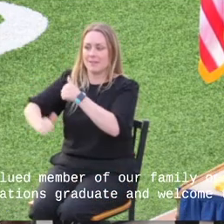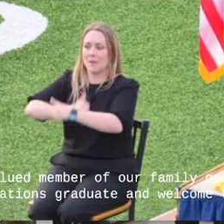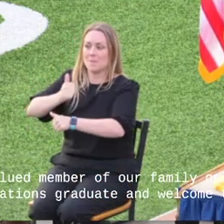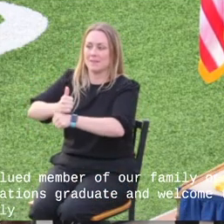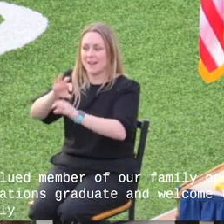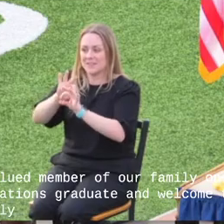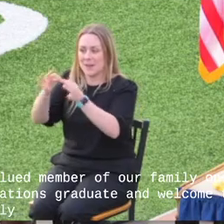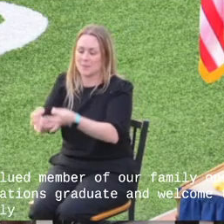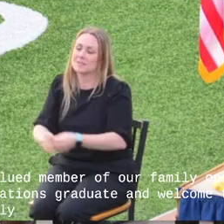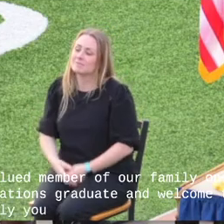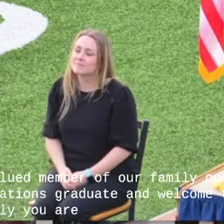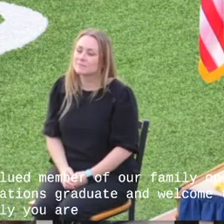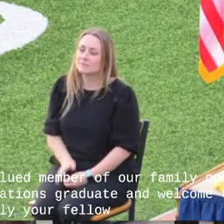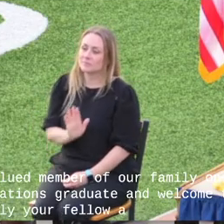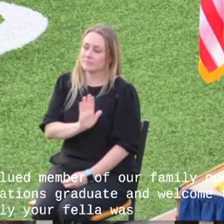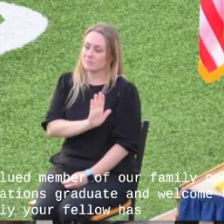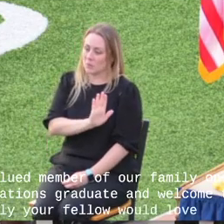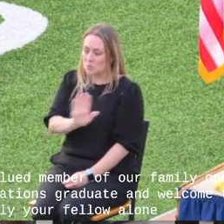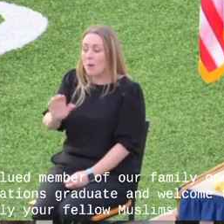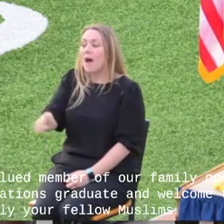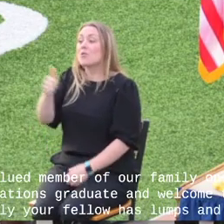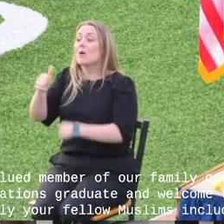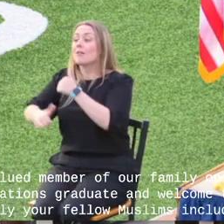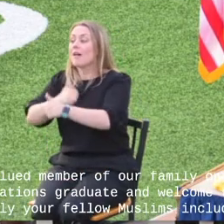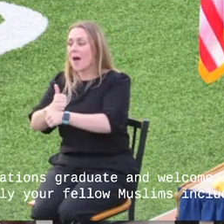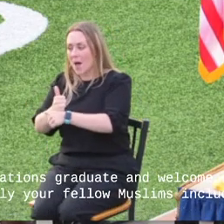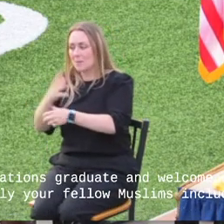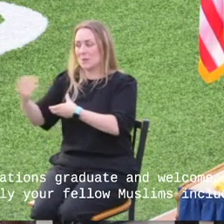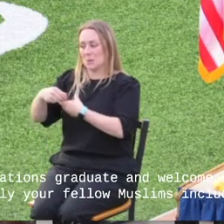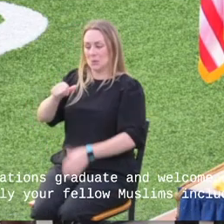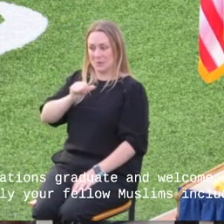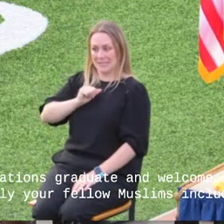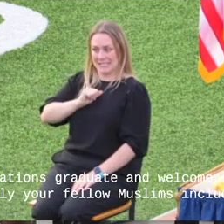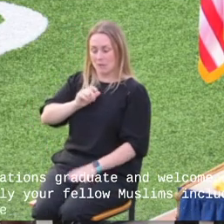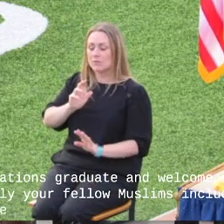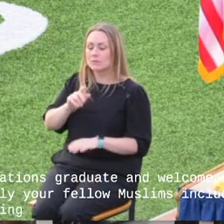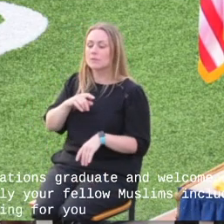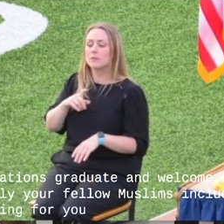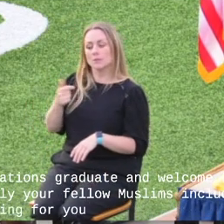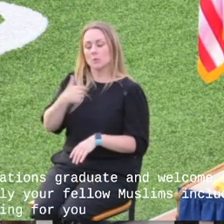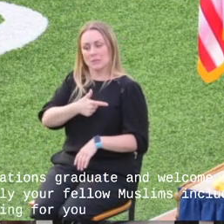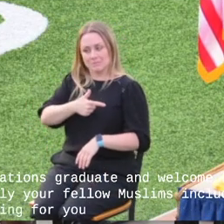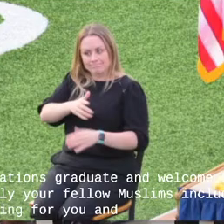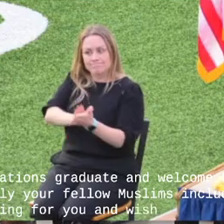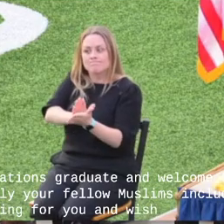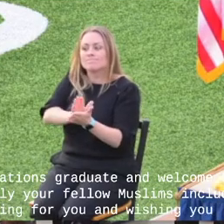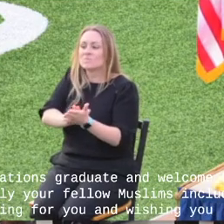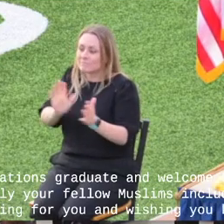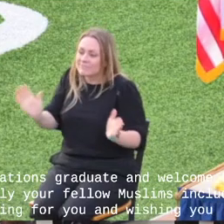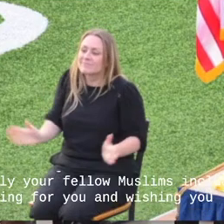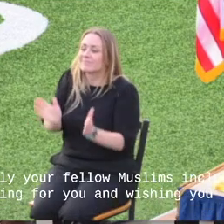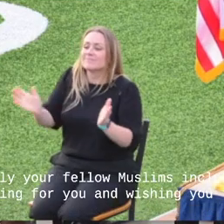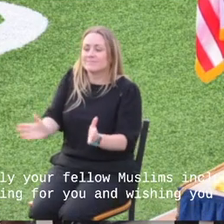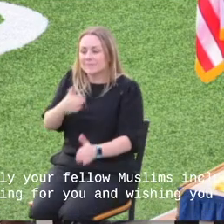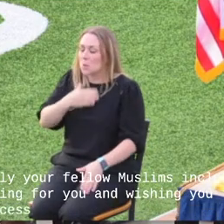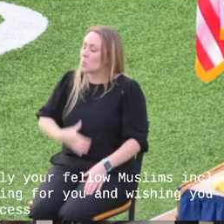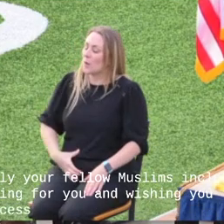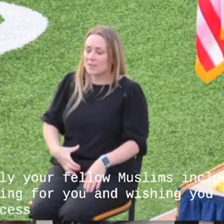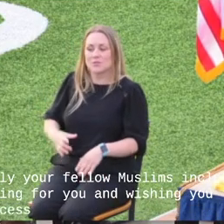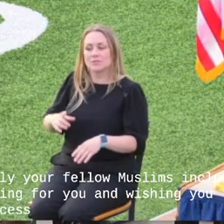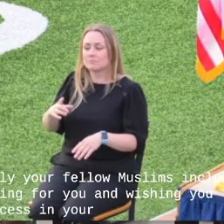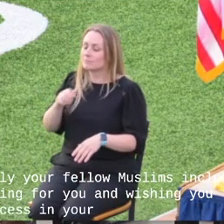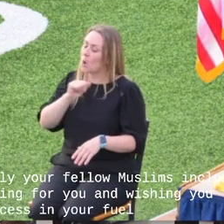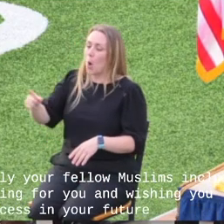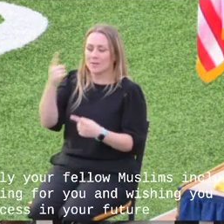family. Your fellow alums, including myself, are rooting for you and wishing you nothing but success in